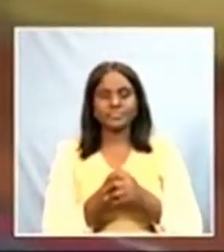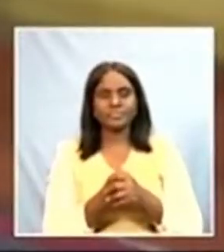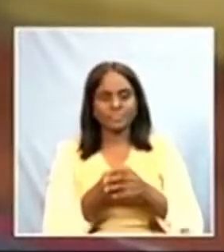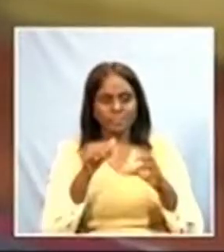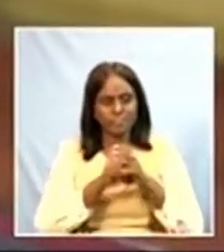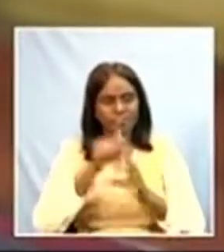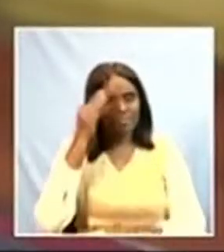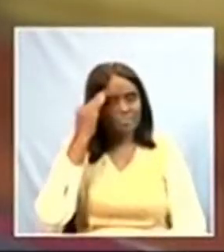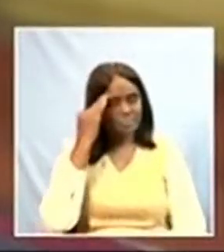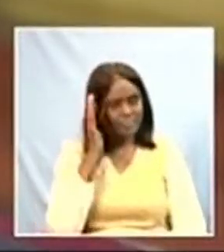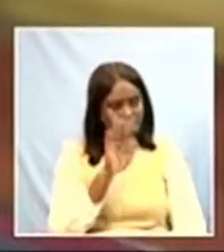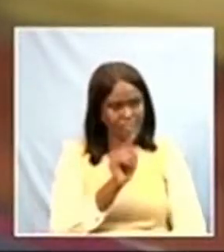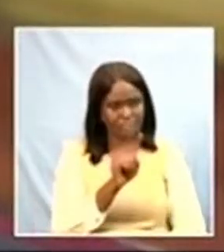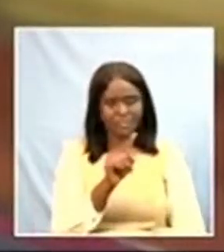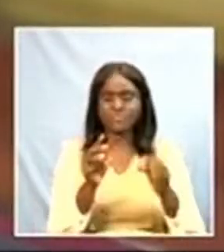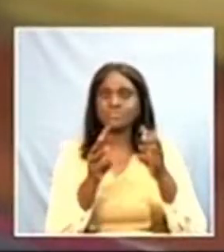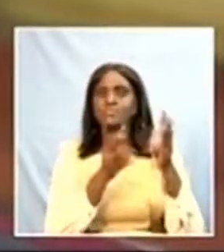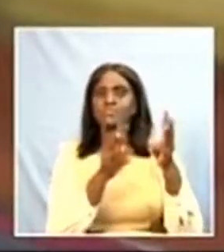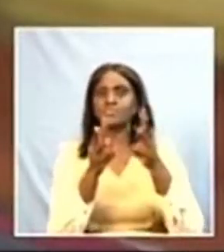into consideration the terrain.